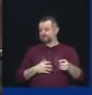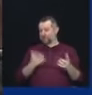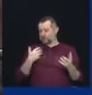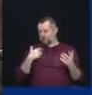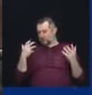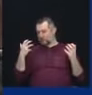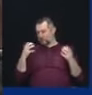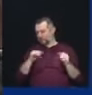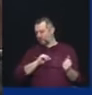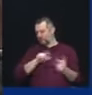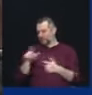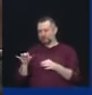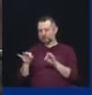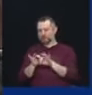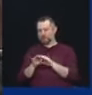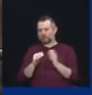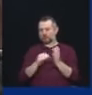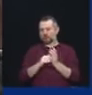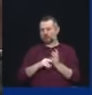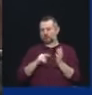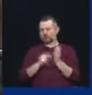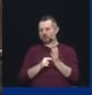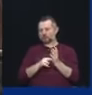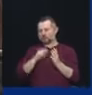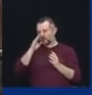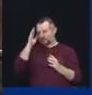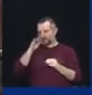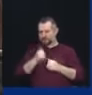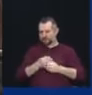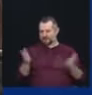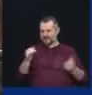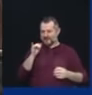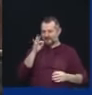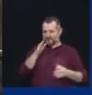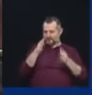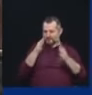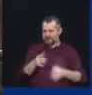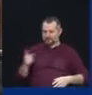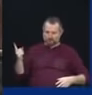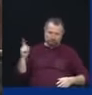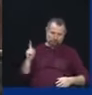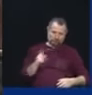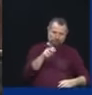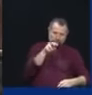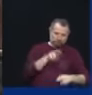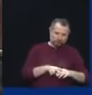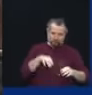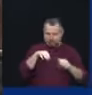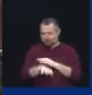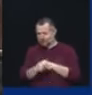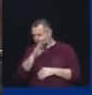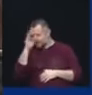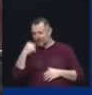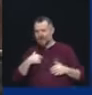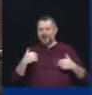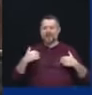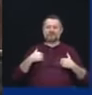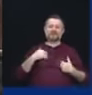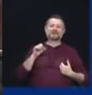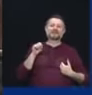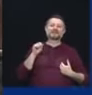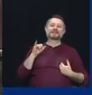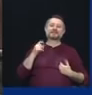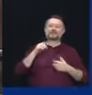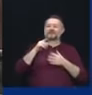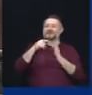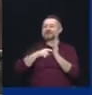providers know if a person comes in with these symptoms, the normal medication is